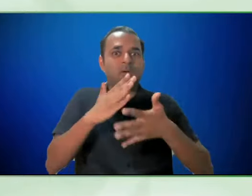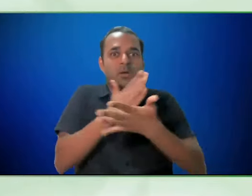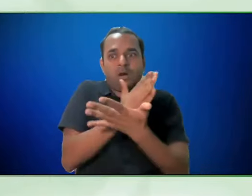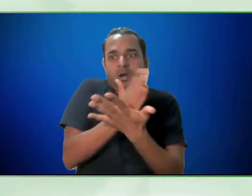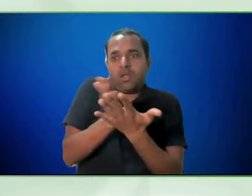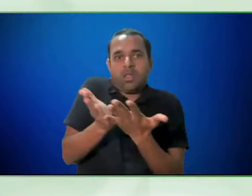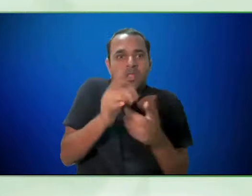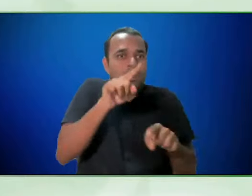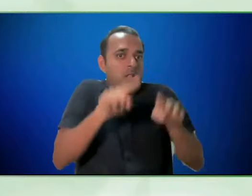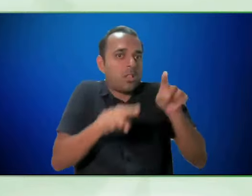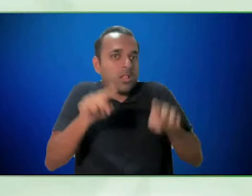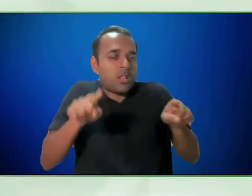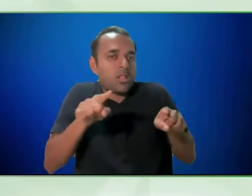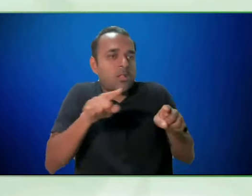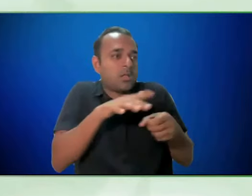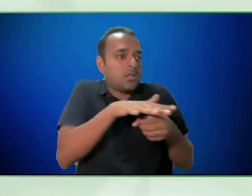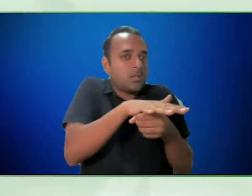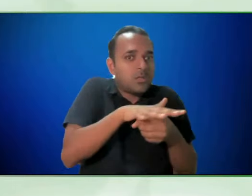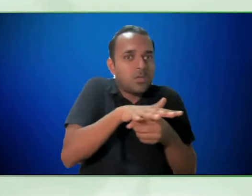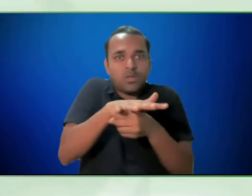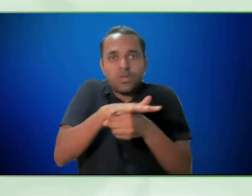built environment,